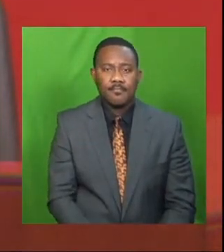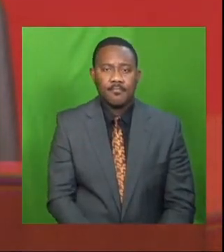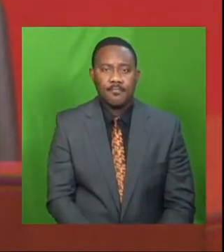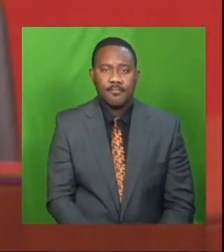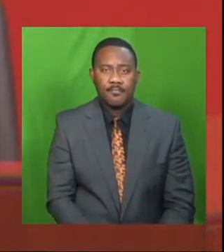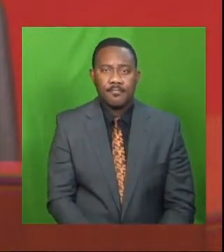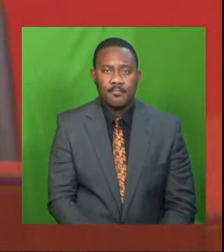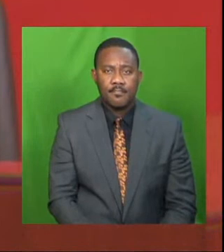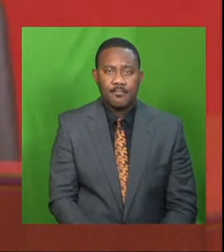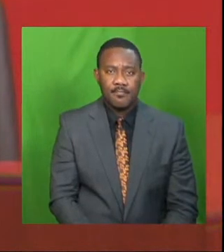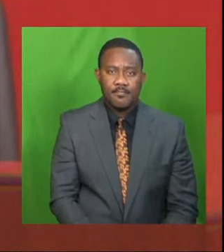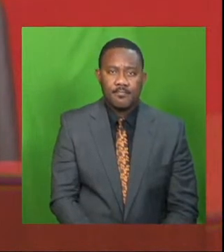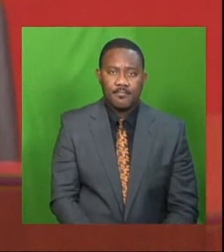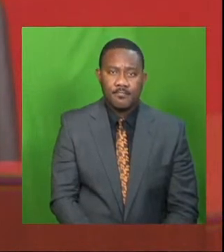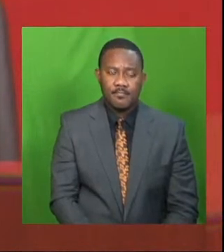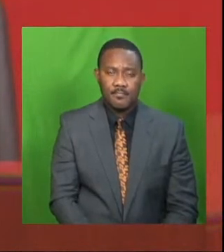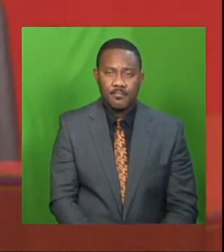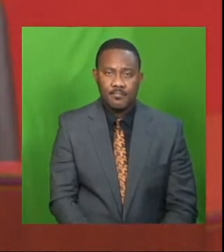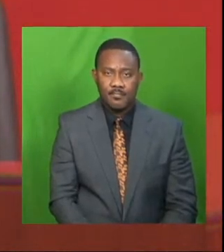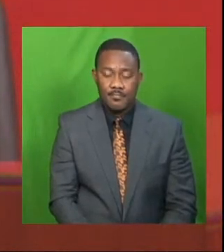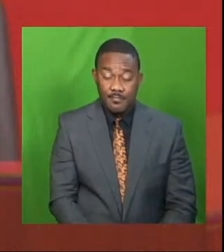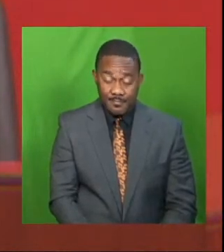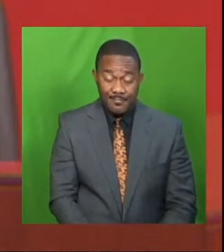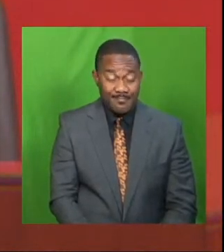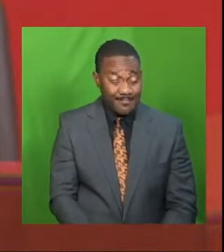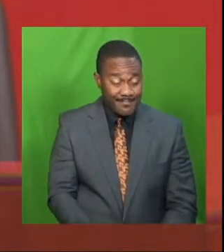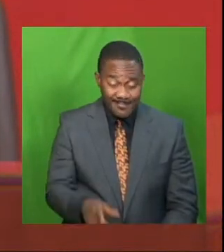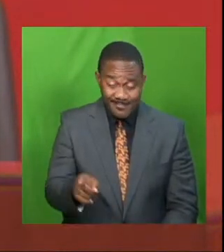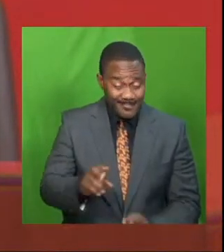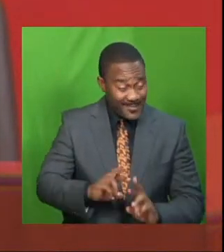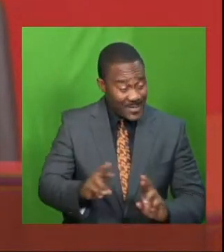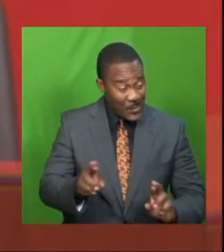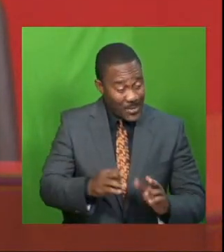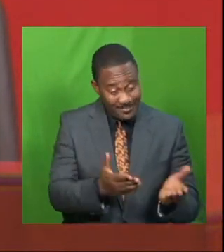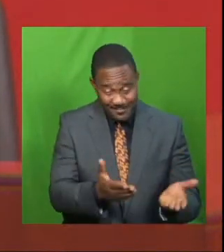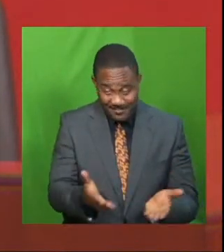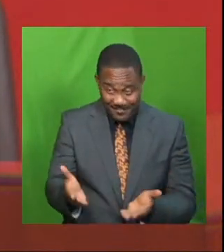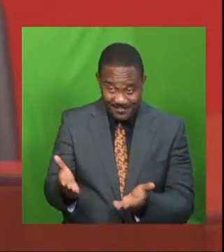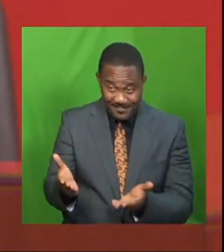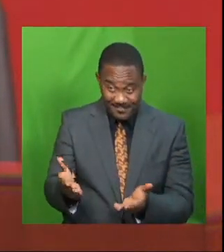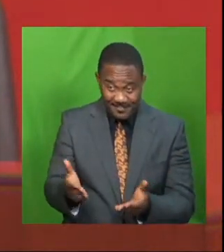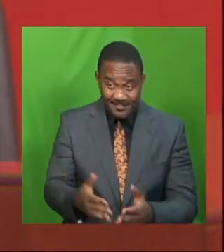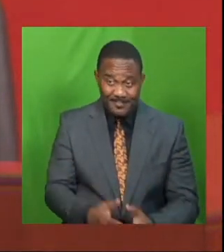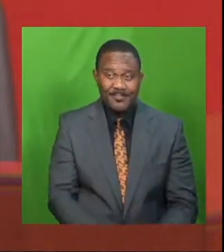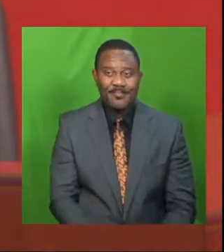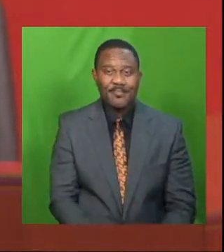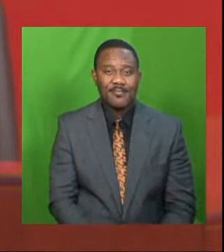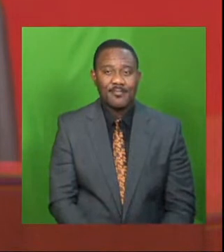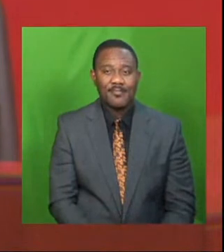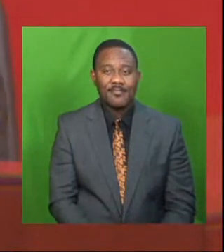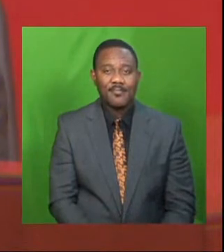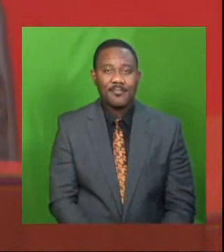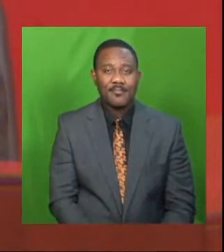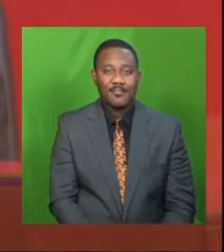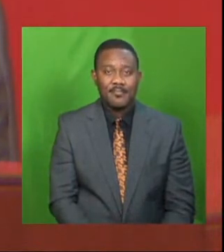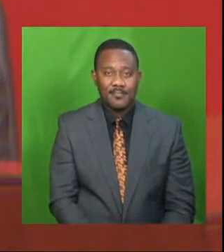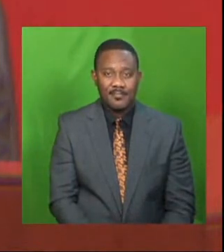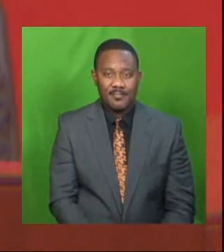Honorable Member, the Minister is here waiting for this question too. So may I ask your question.